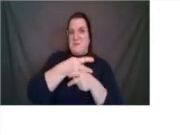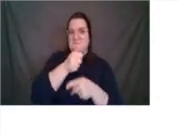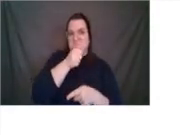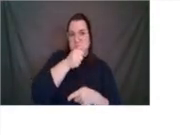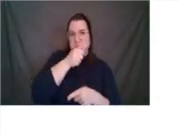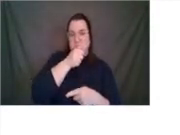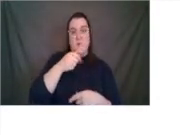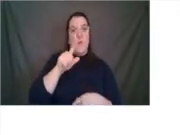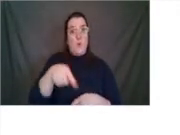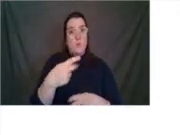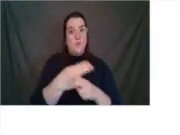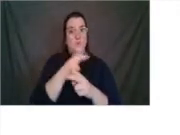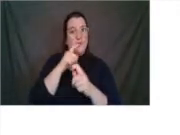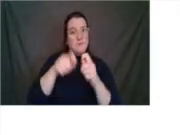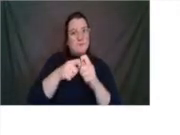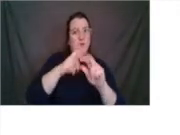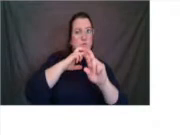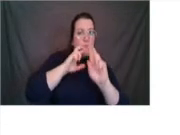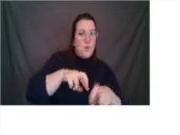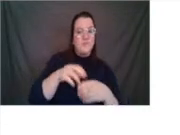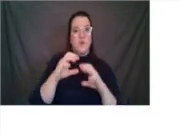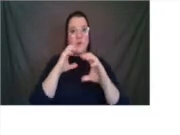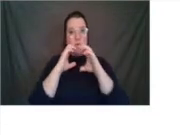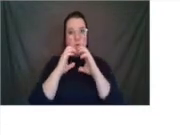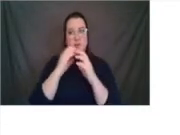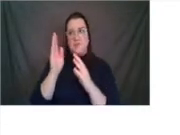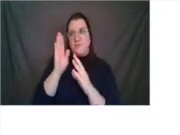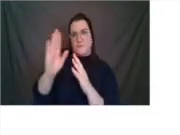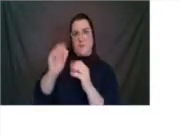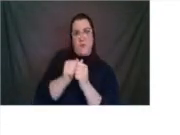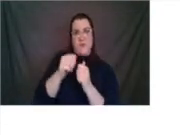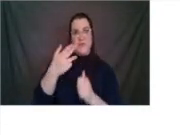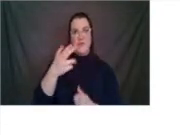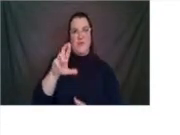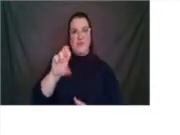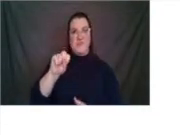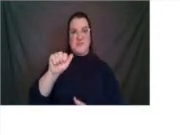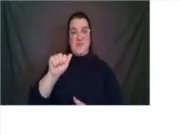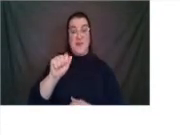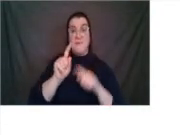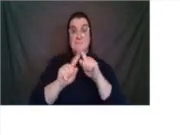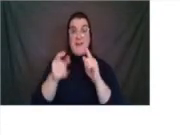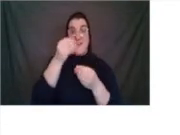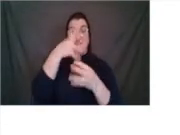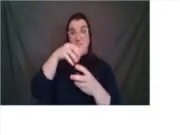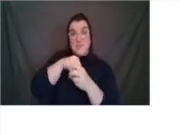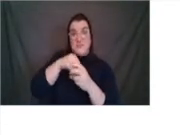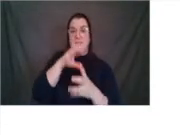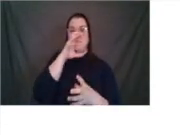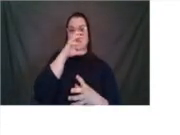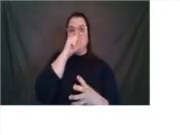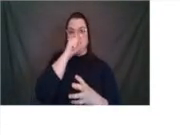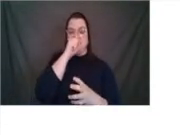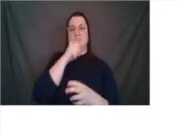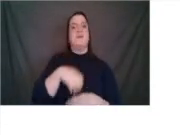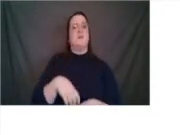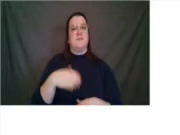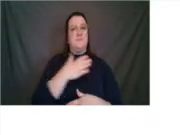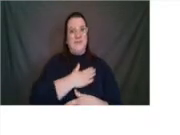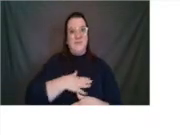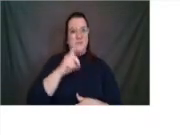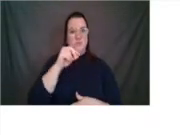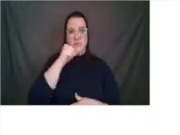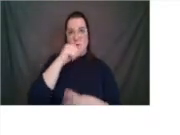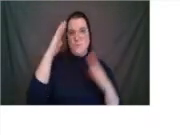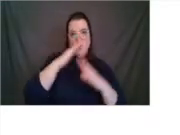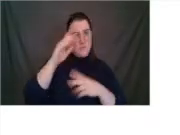be kept confidential. We will only use it for certain reports or communications that we may have with HRSA, but any information is